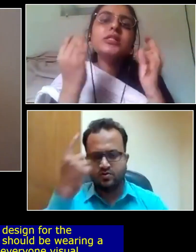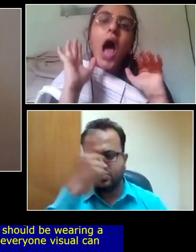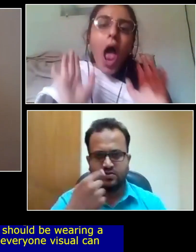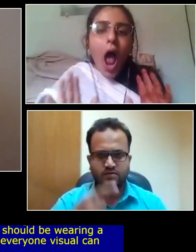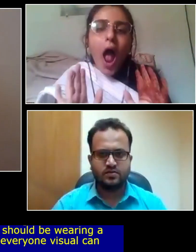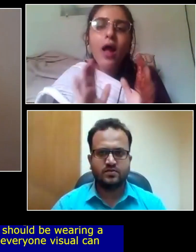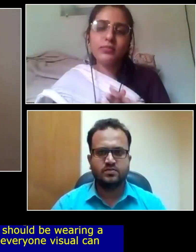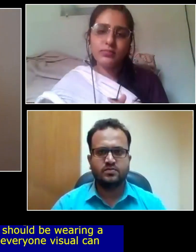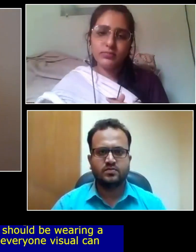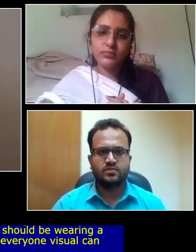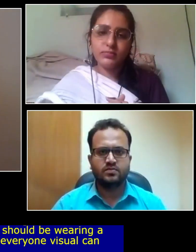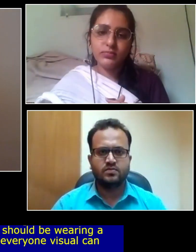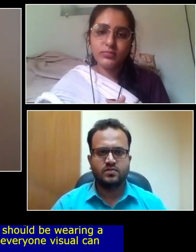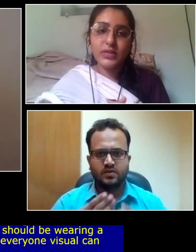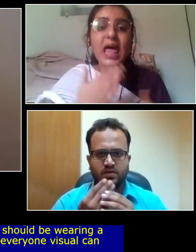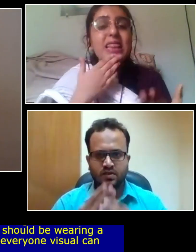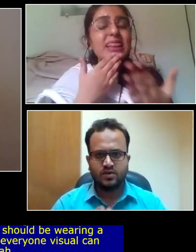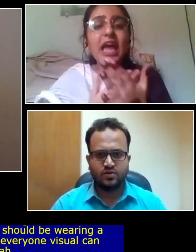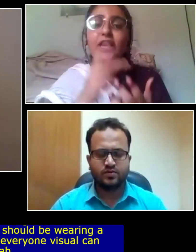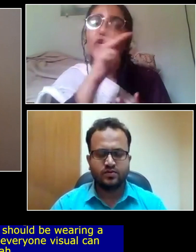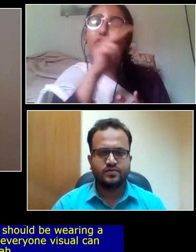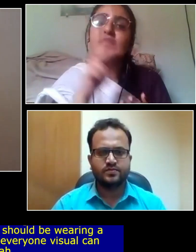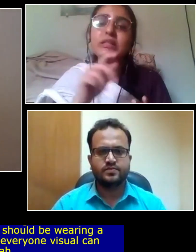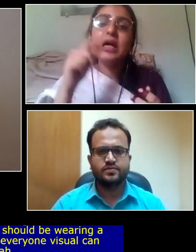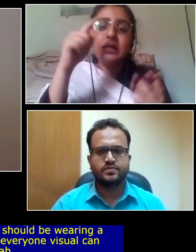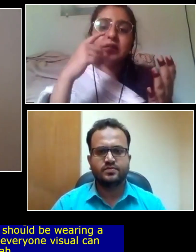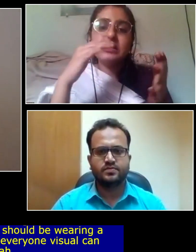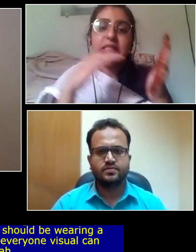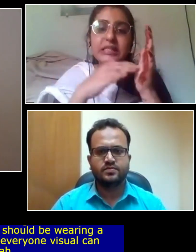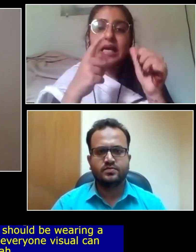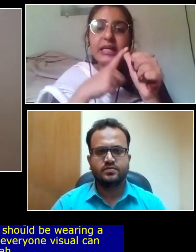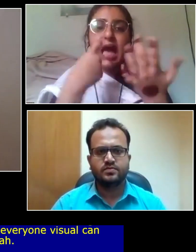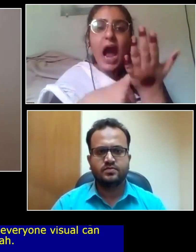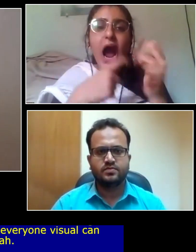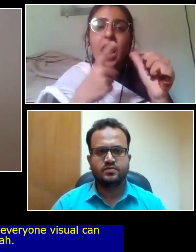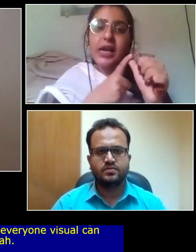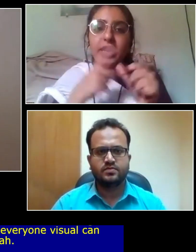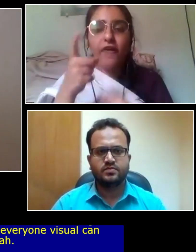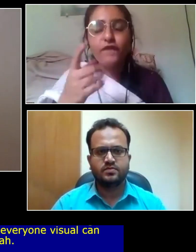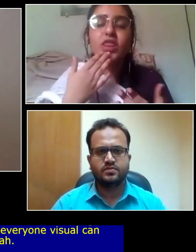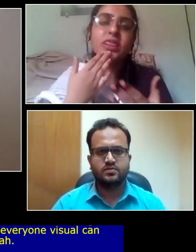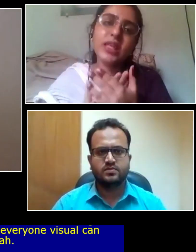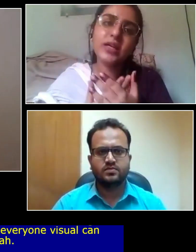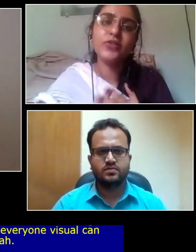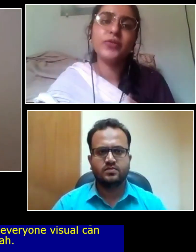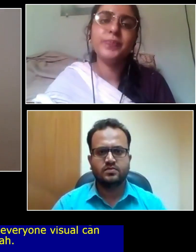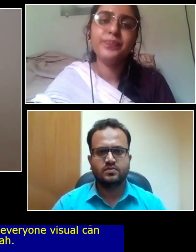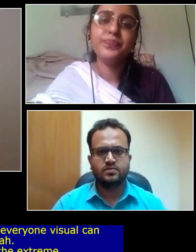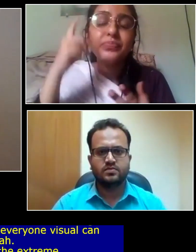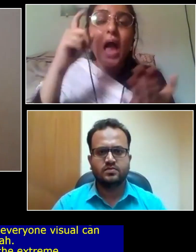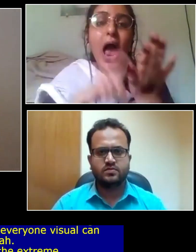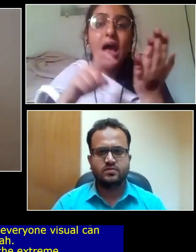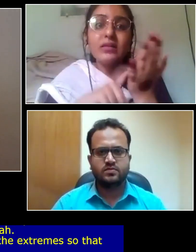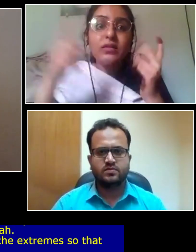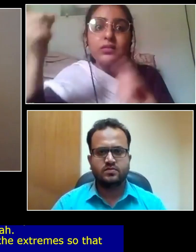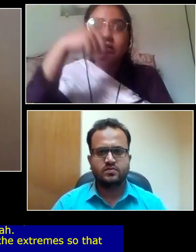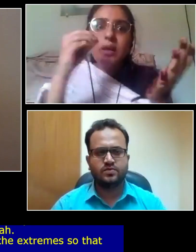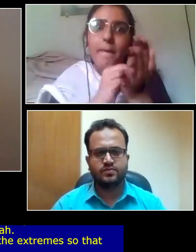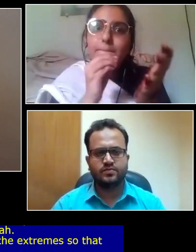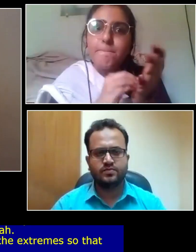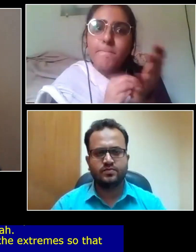So thank you, Sarah. Now, this principle of designing for the extremes so that everyone benefits is a core